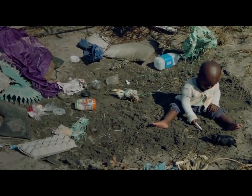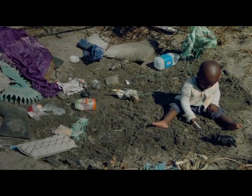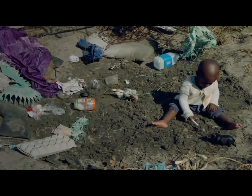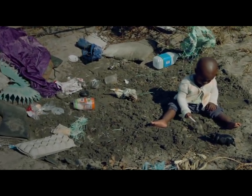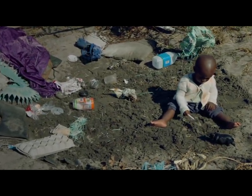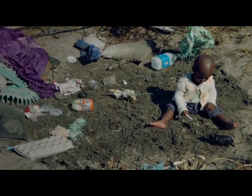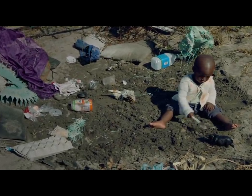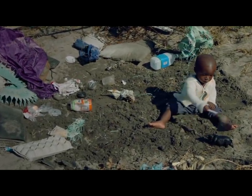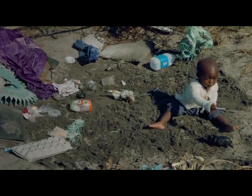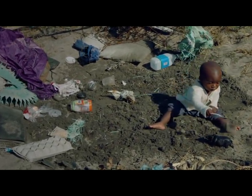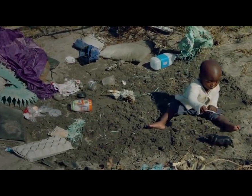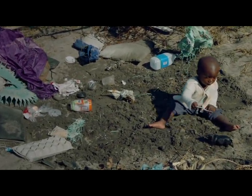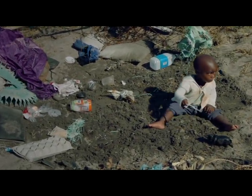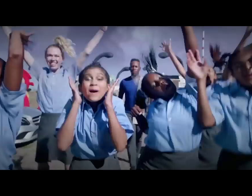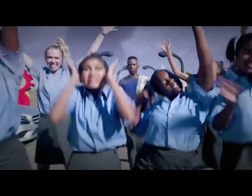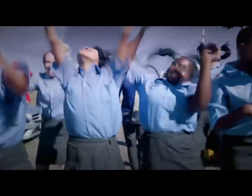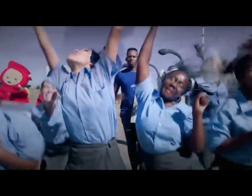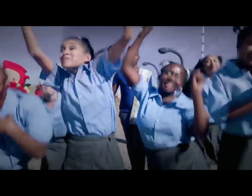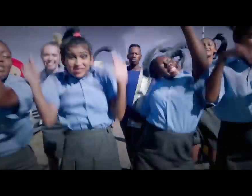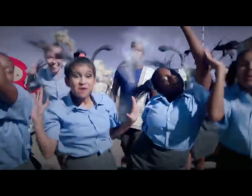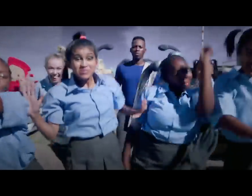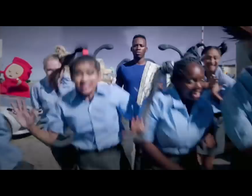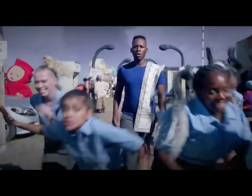This is not what we were promised.